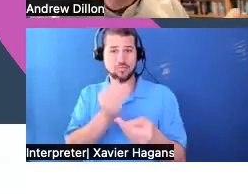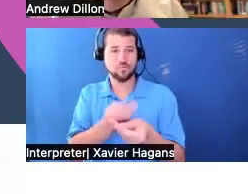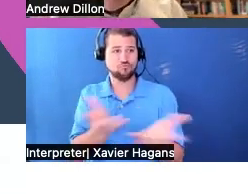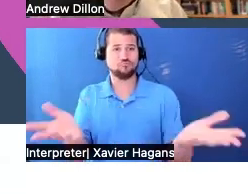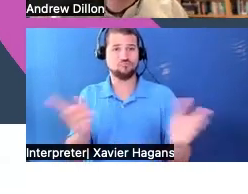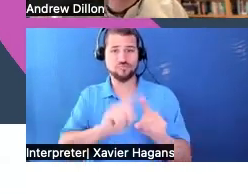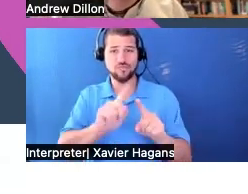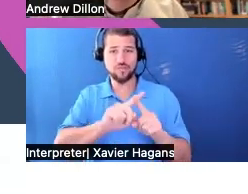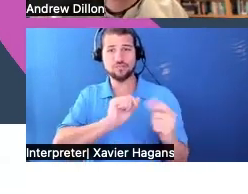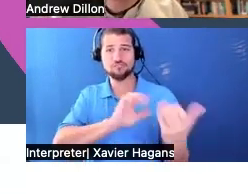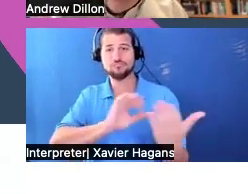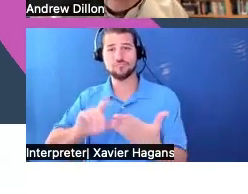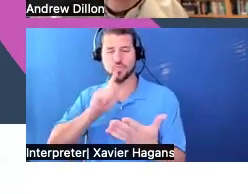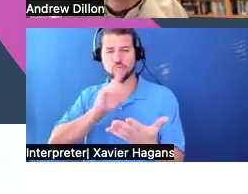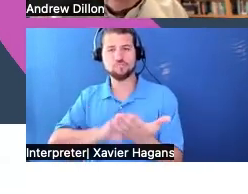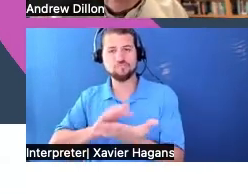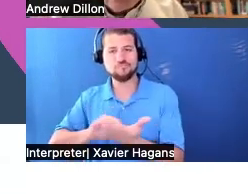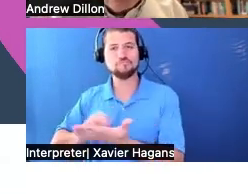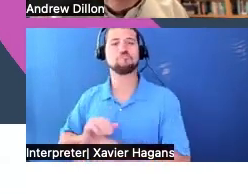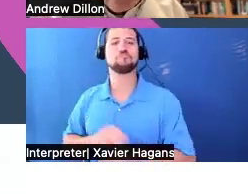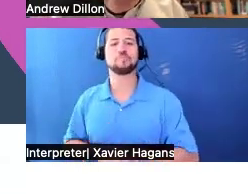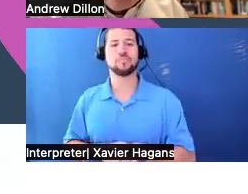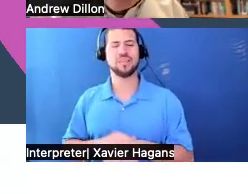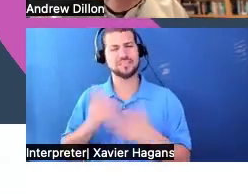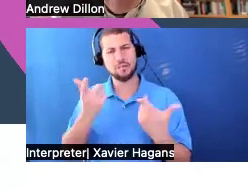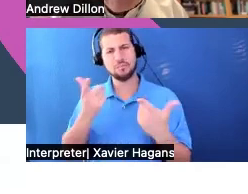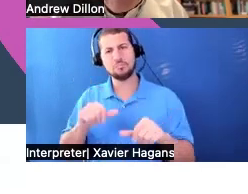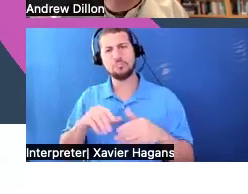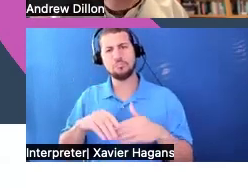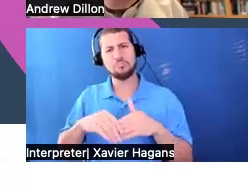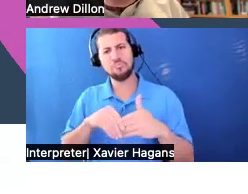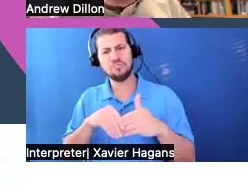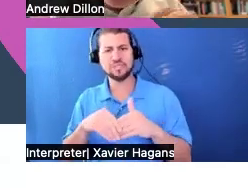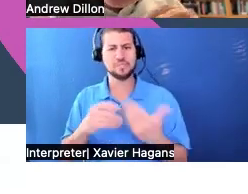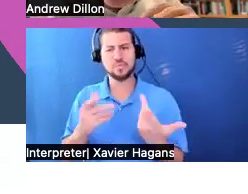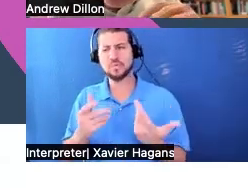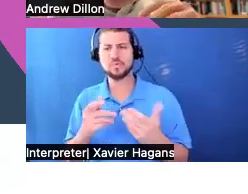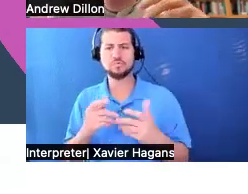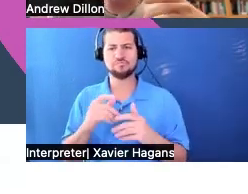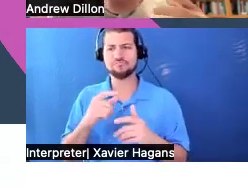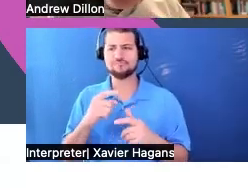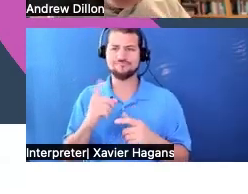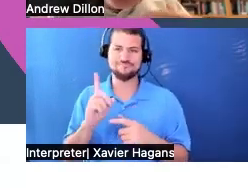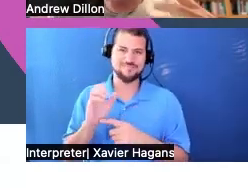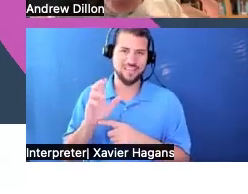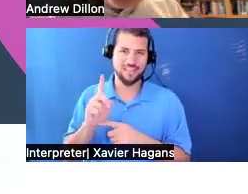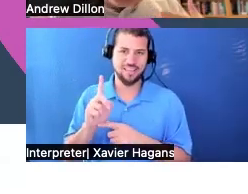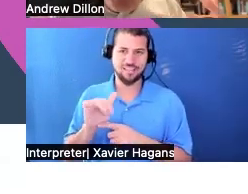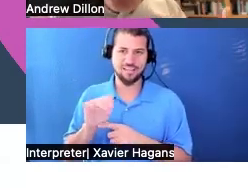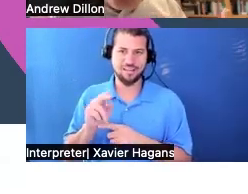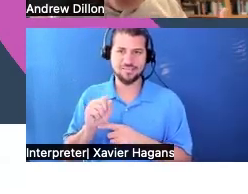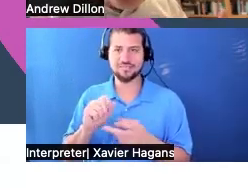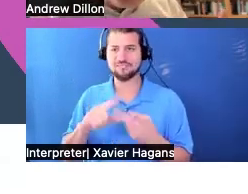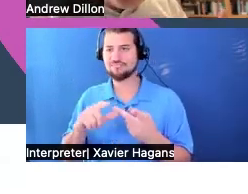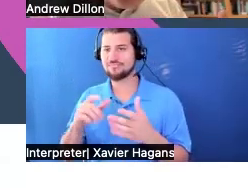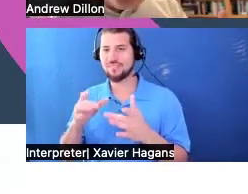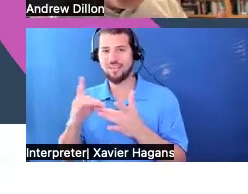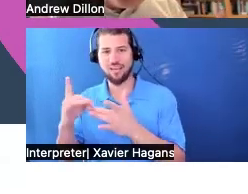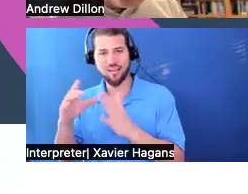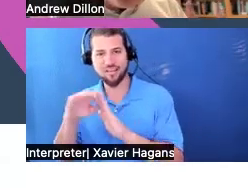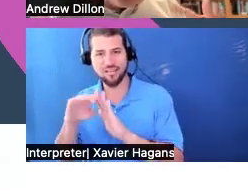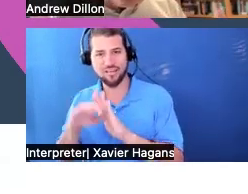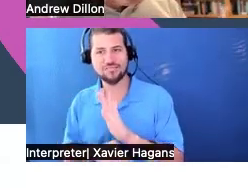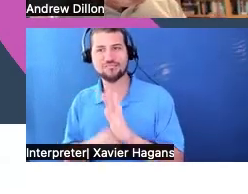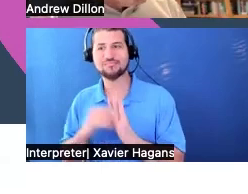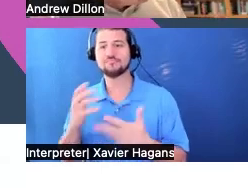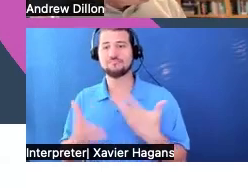very practical things like some flexible deadlines and guidelines. Opening up the conversation about accessibility